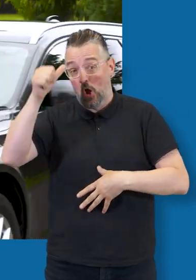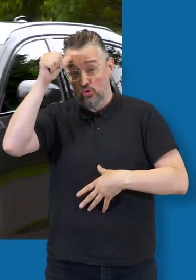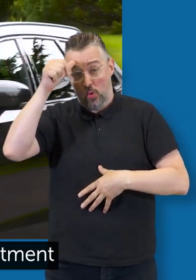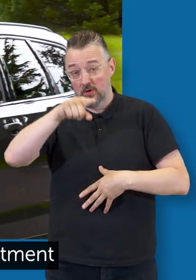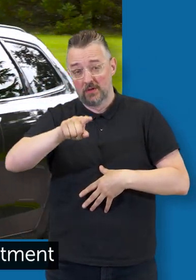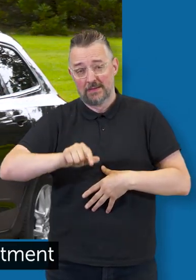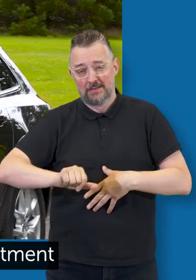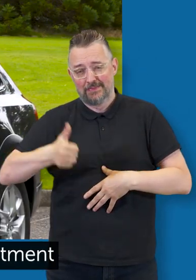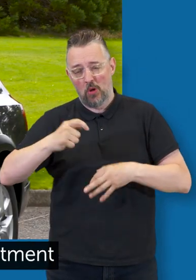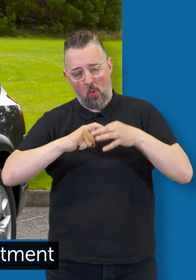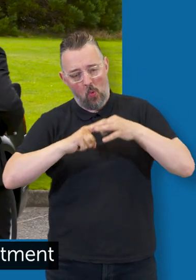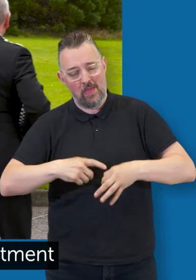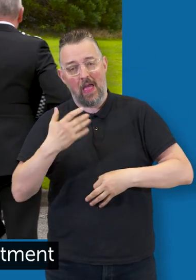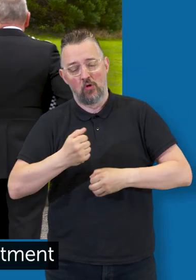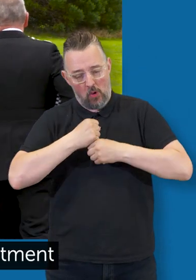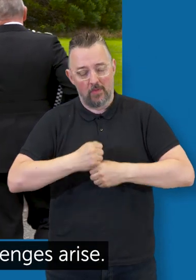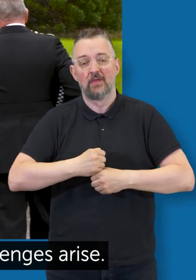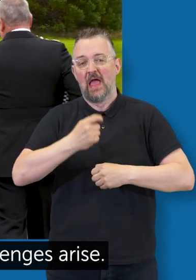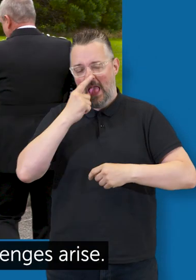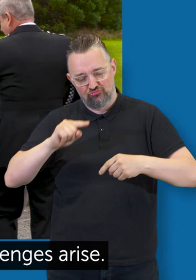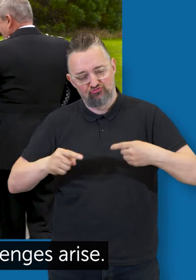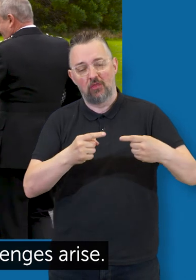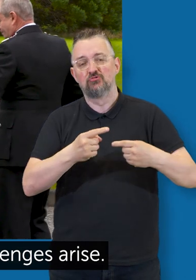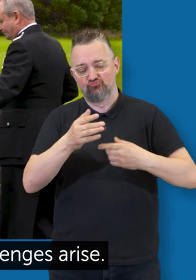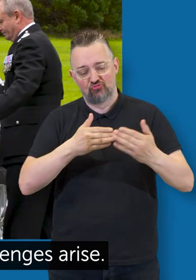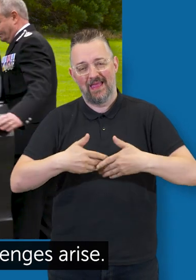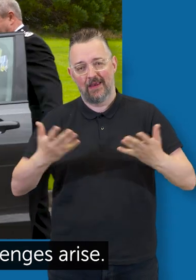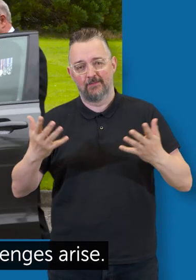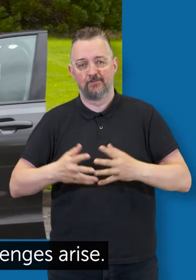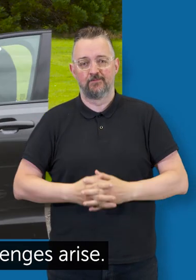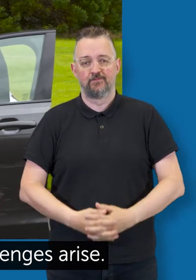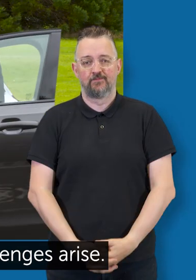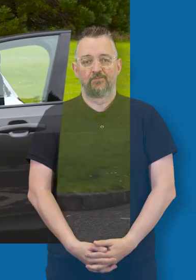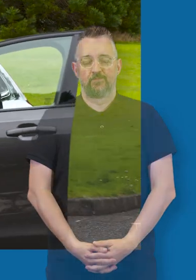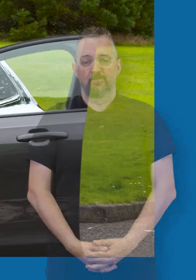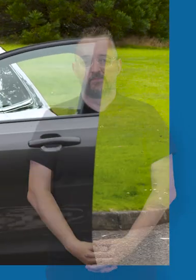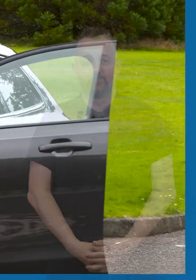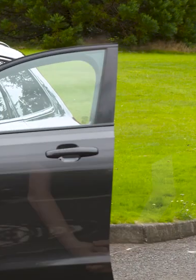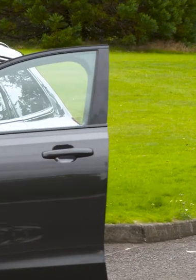know with their qualities and their commitment that they'll be able to face whatever challenges arise.